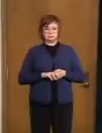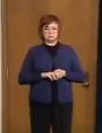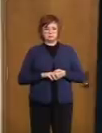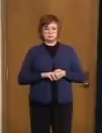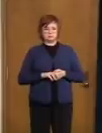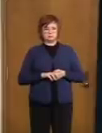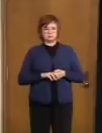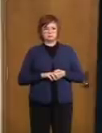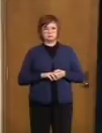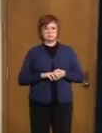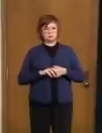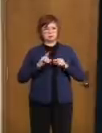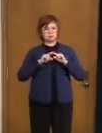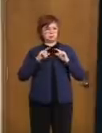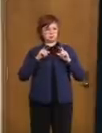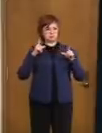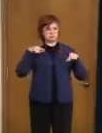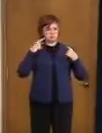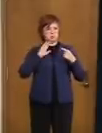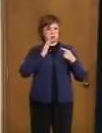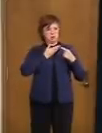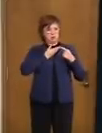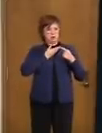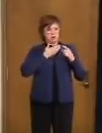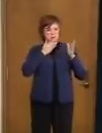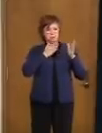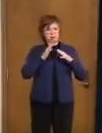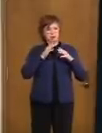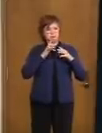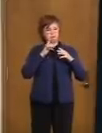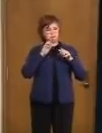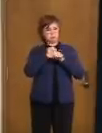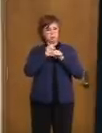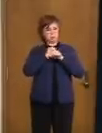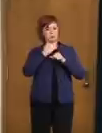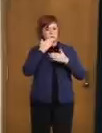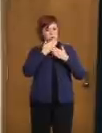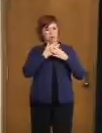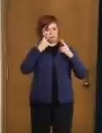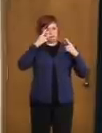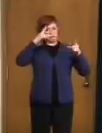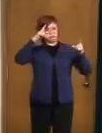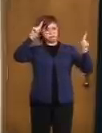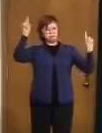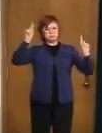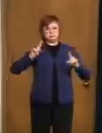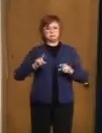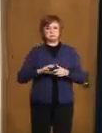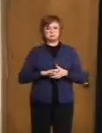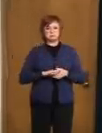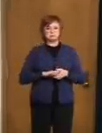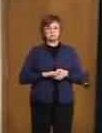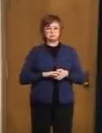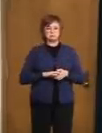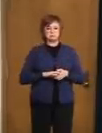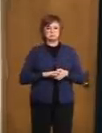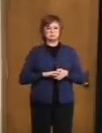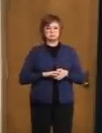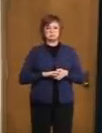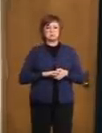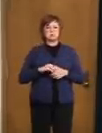a plan that is working with minimal impact to the people in our communities and how they conduct their life, which is the